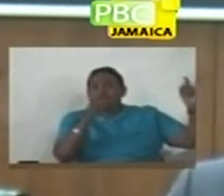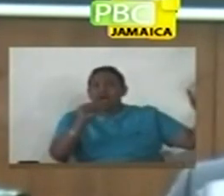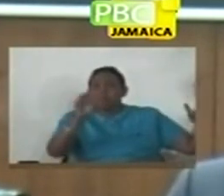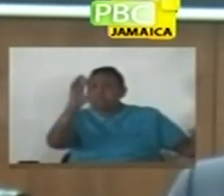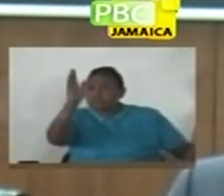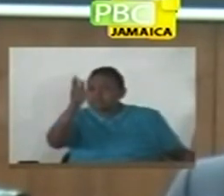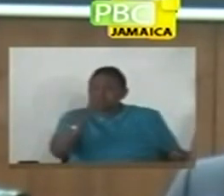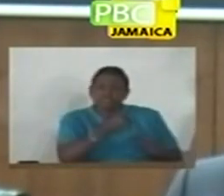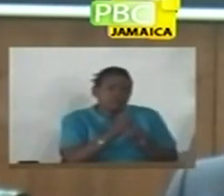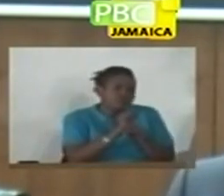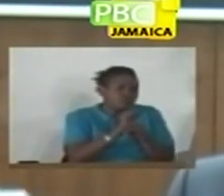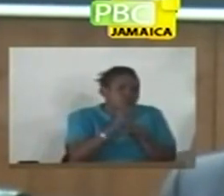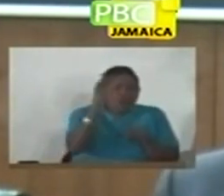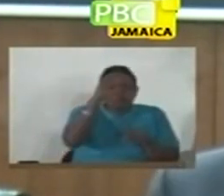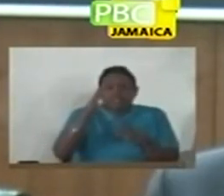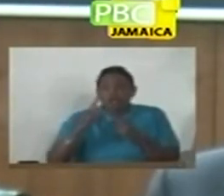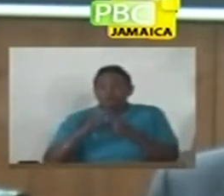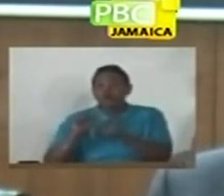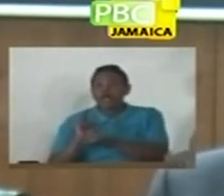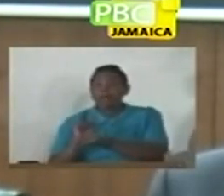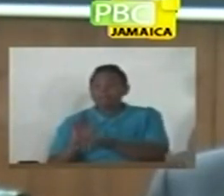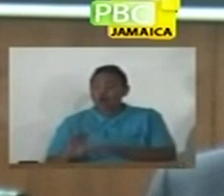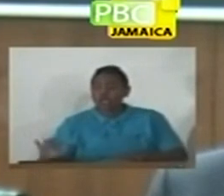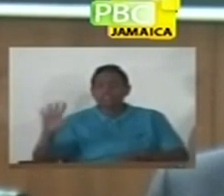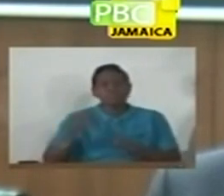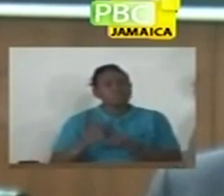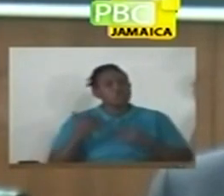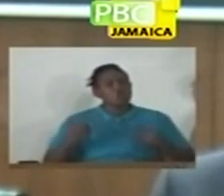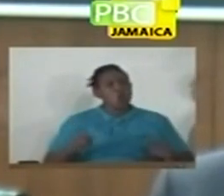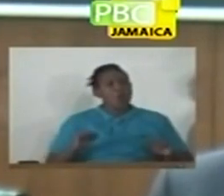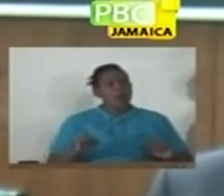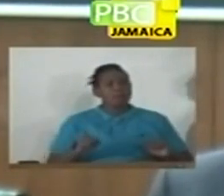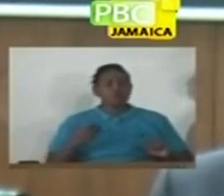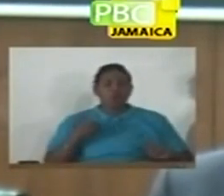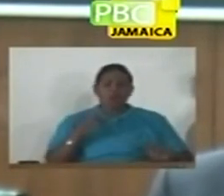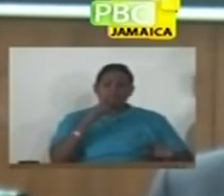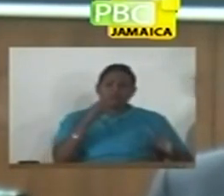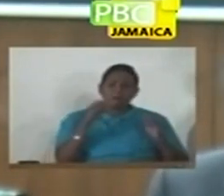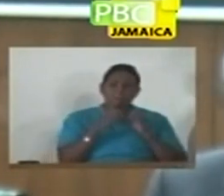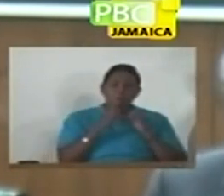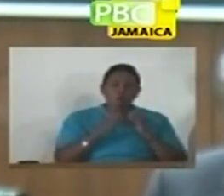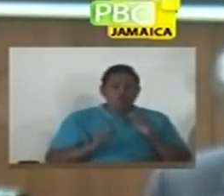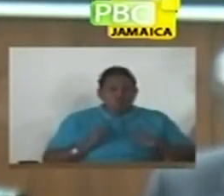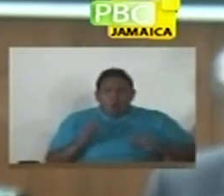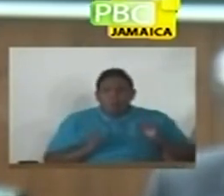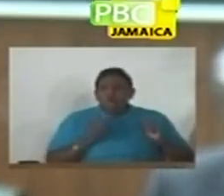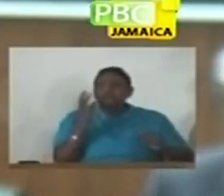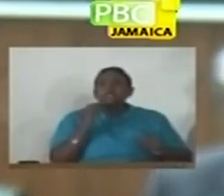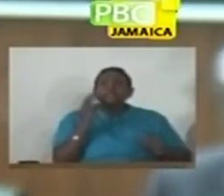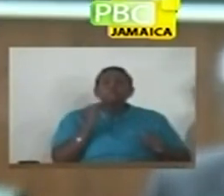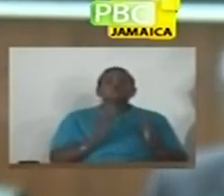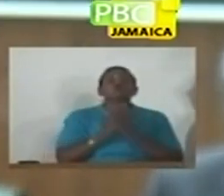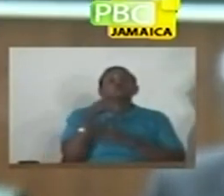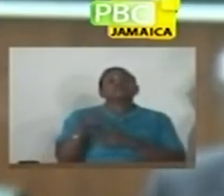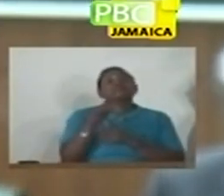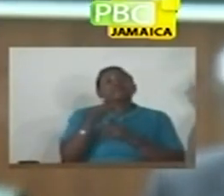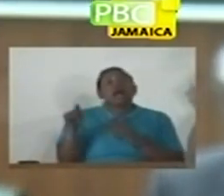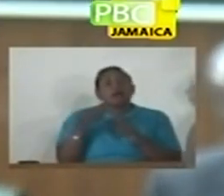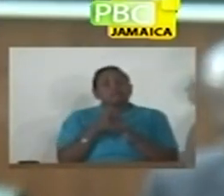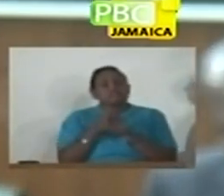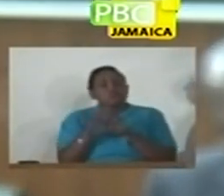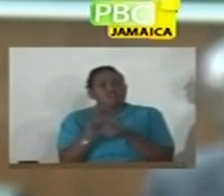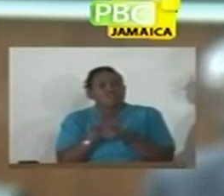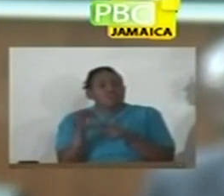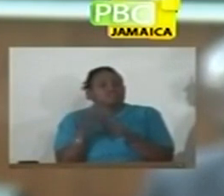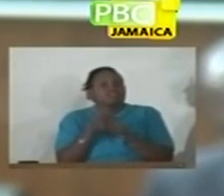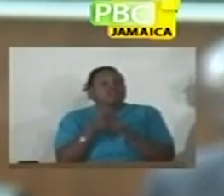Speaker, job seekers and employers are now able to have an even more robust experience through this app with the